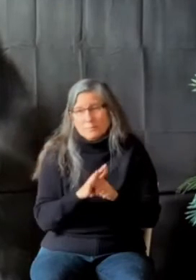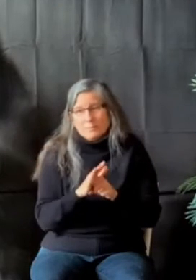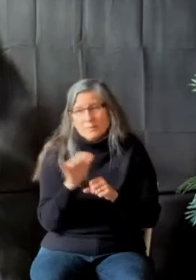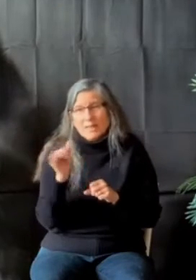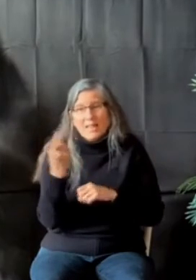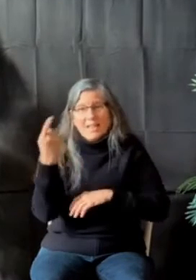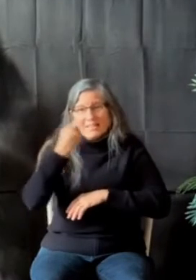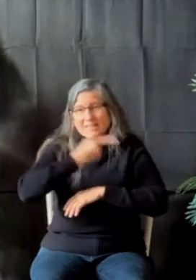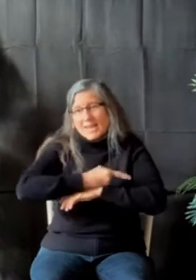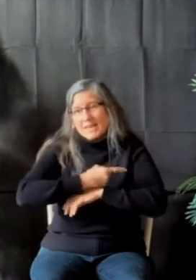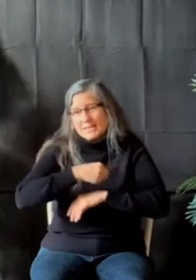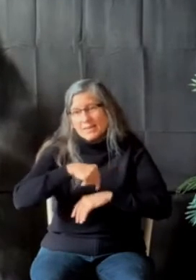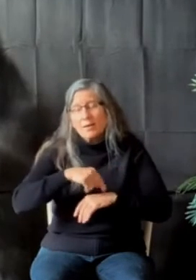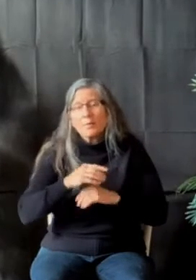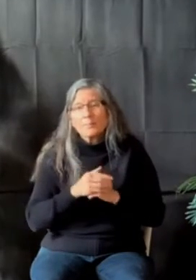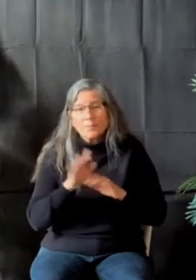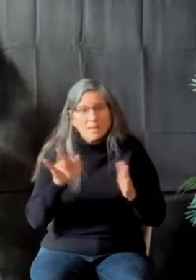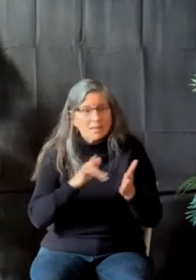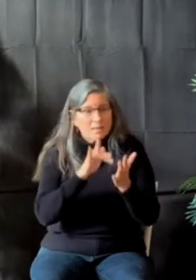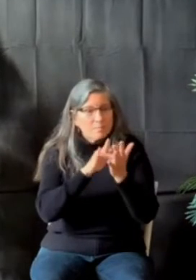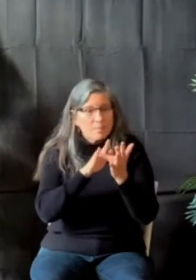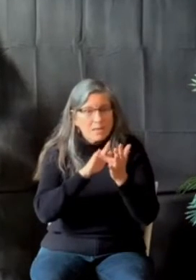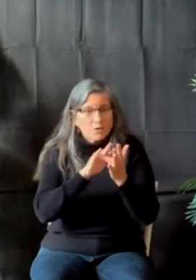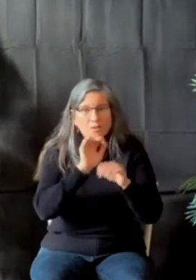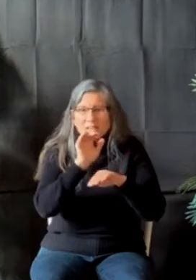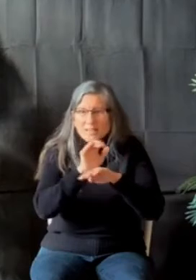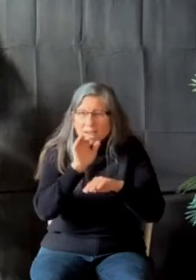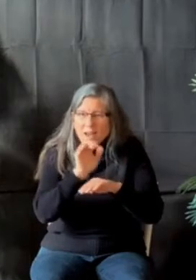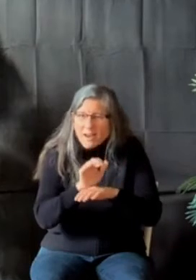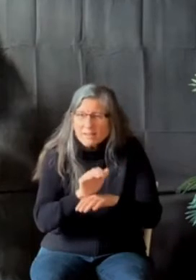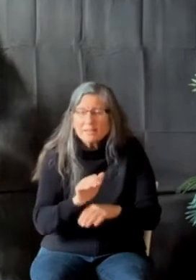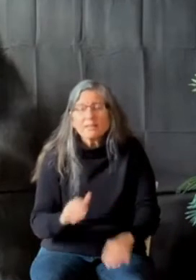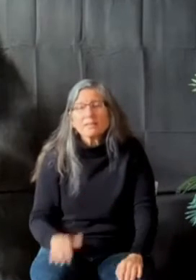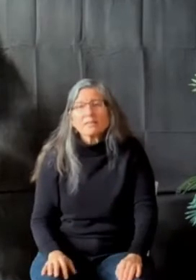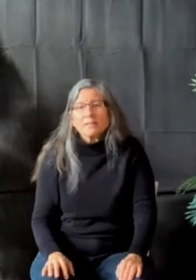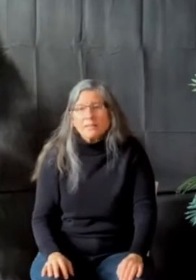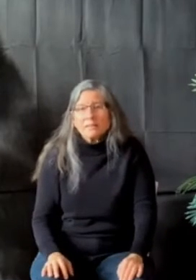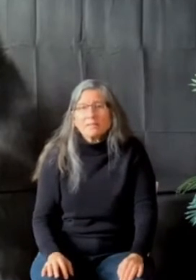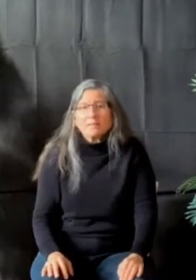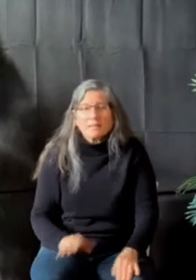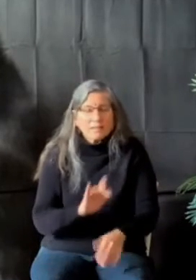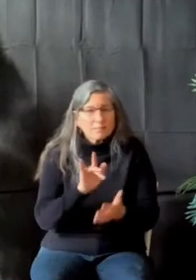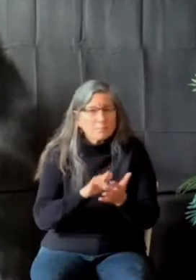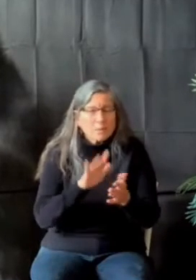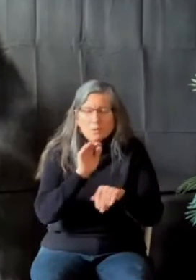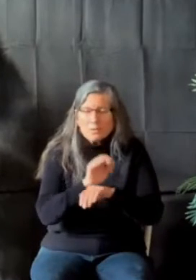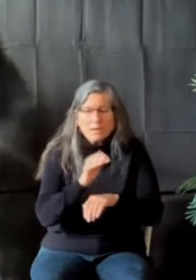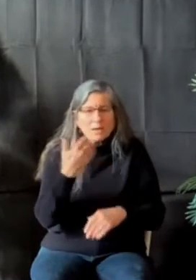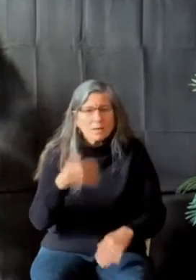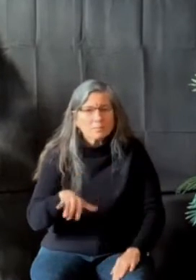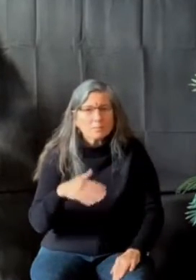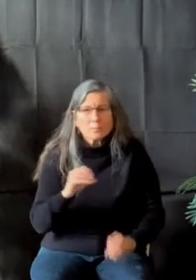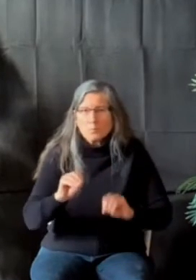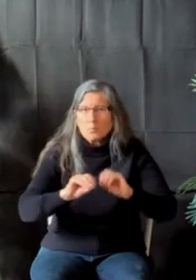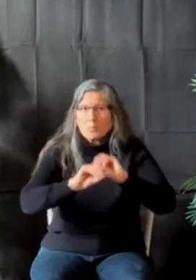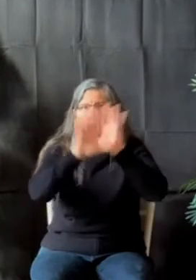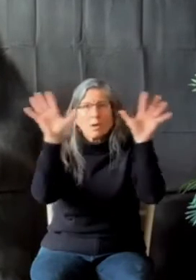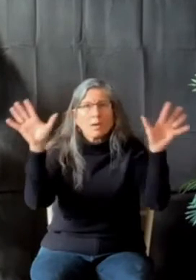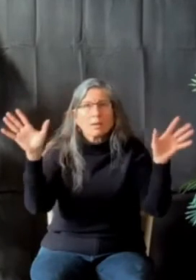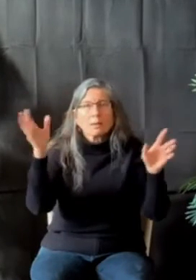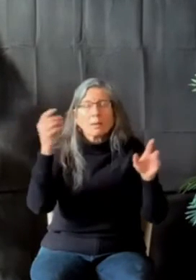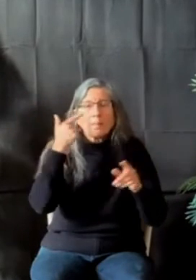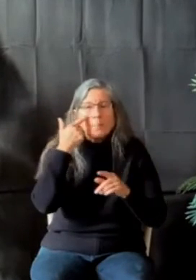like daylight in the middle of the night. In the middle of the night.